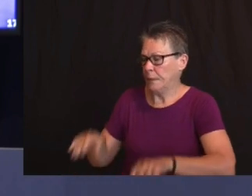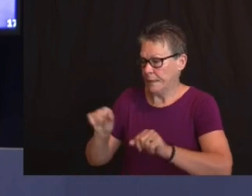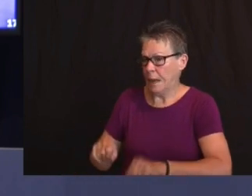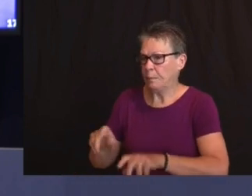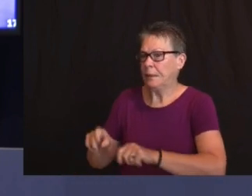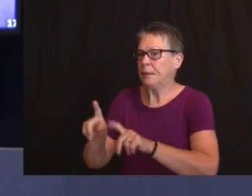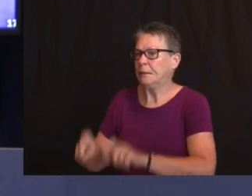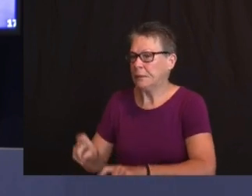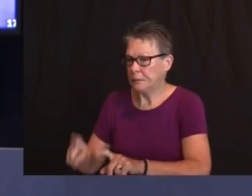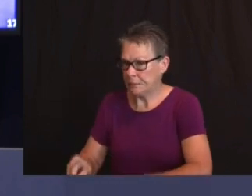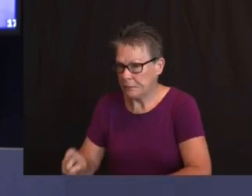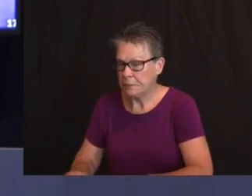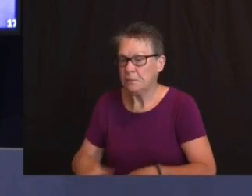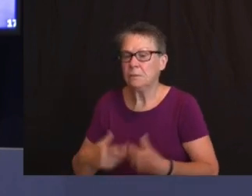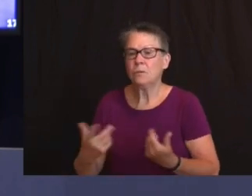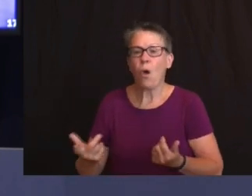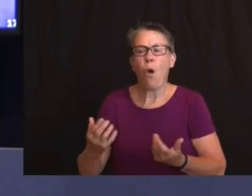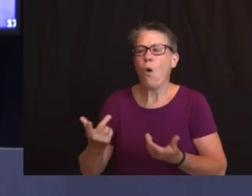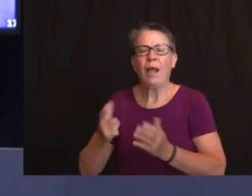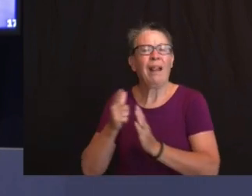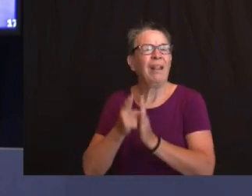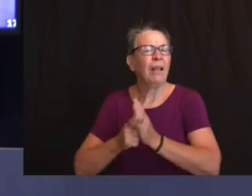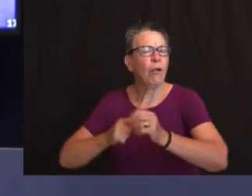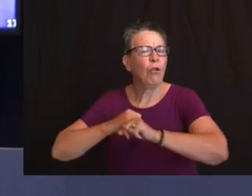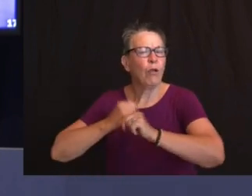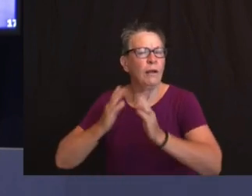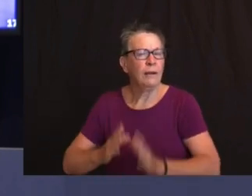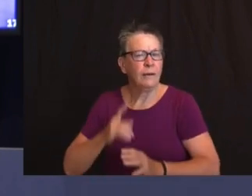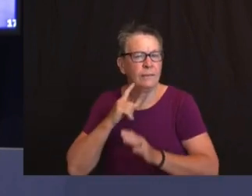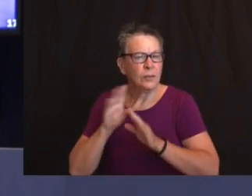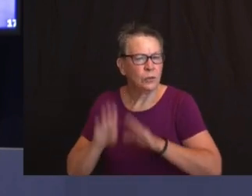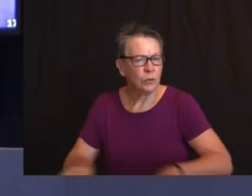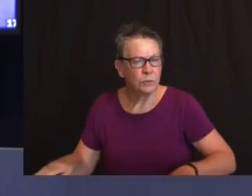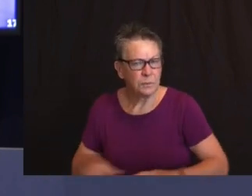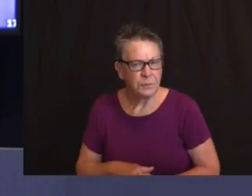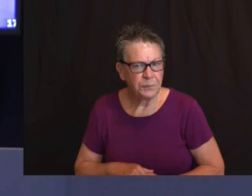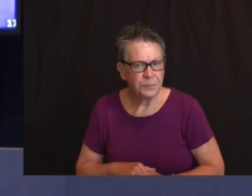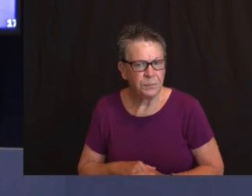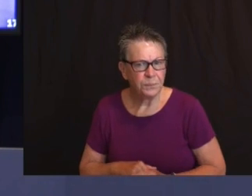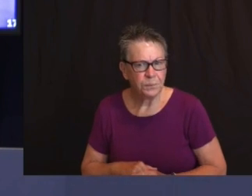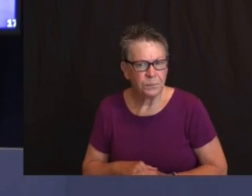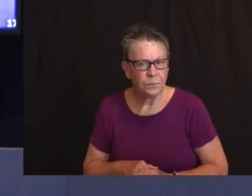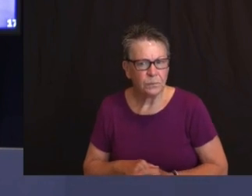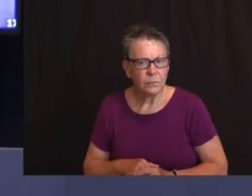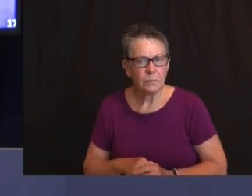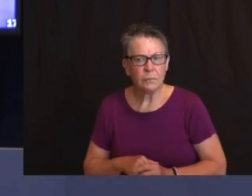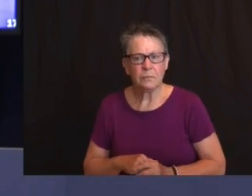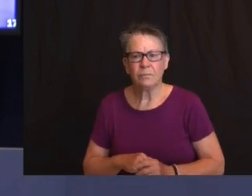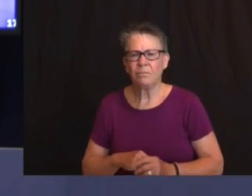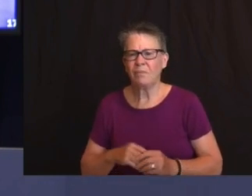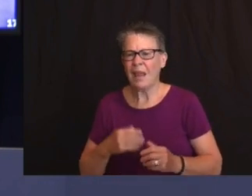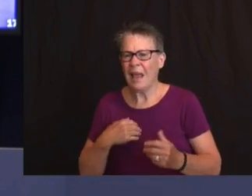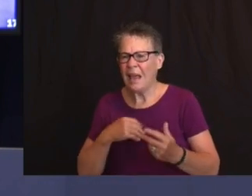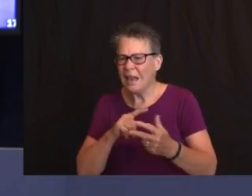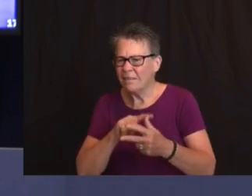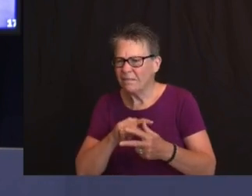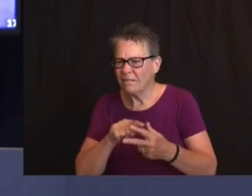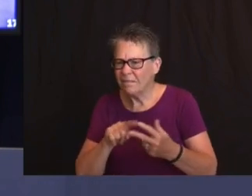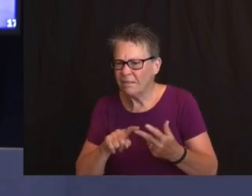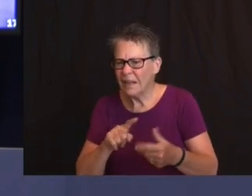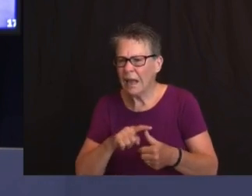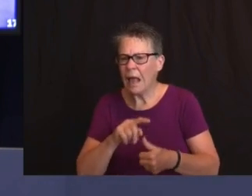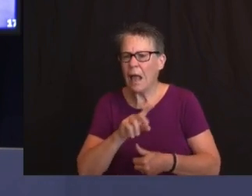legal guardian. Testing strategies can be broadly divided into diagnostic testing, which evaluates